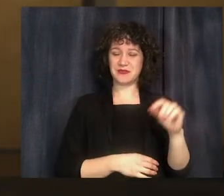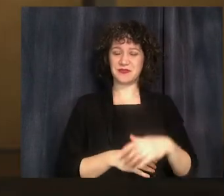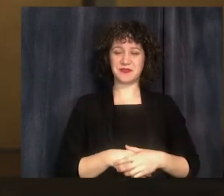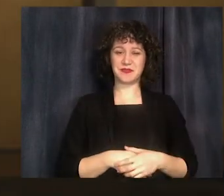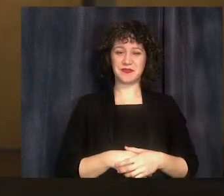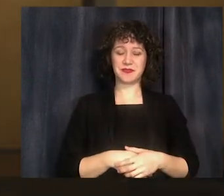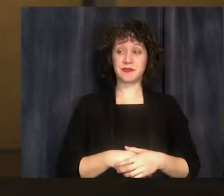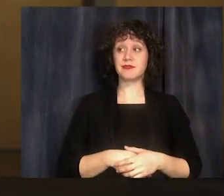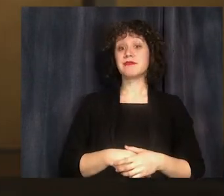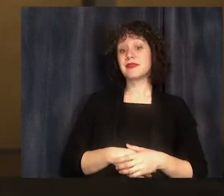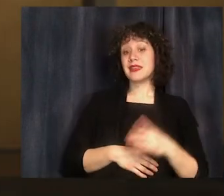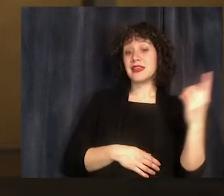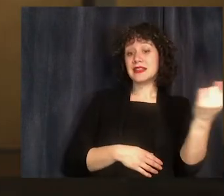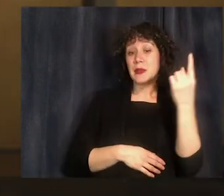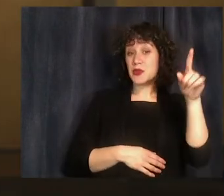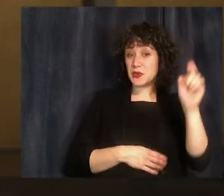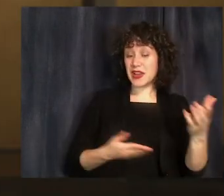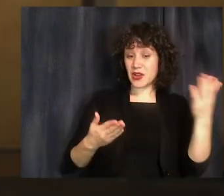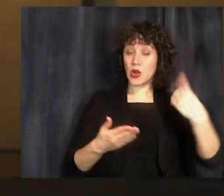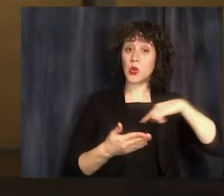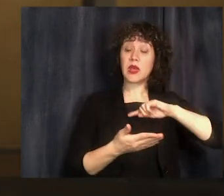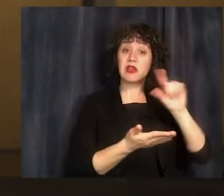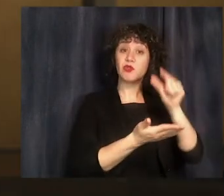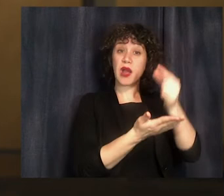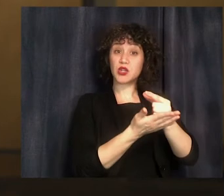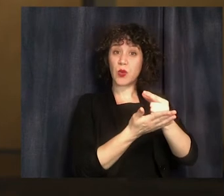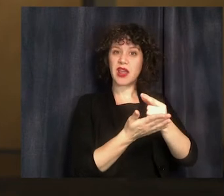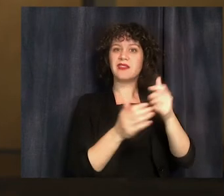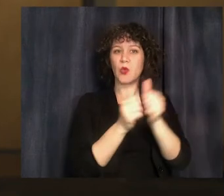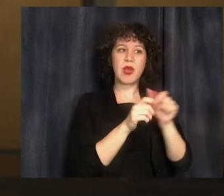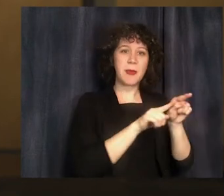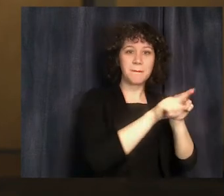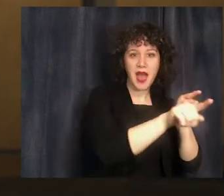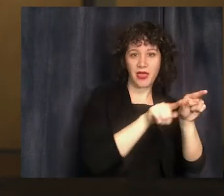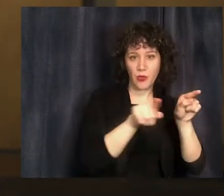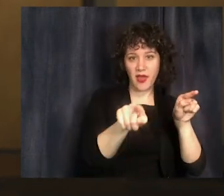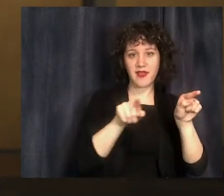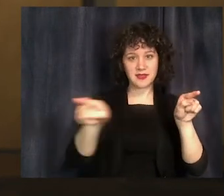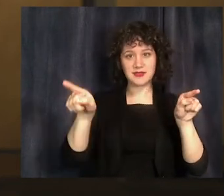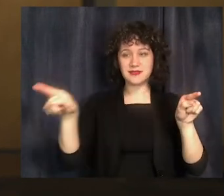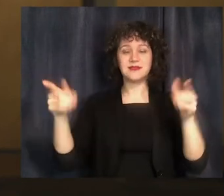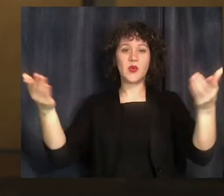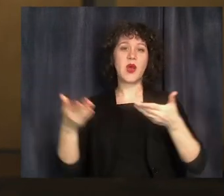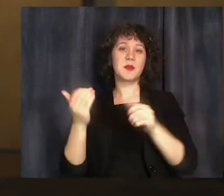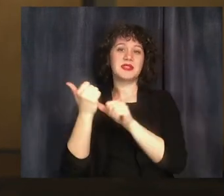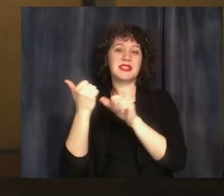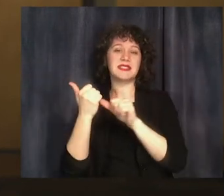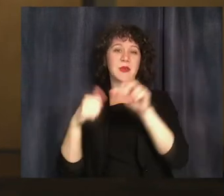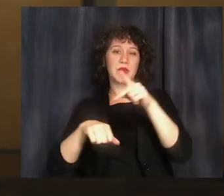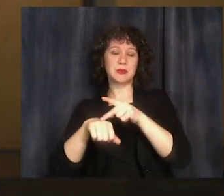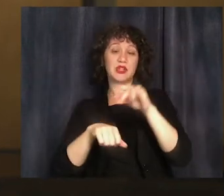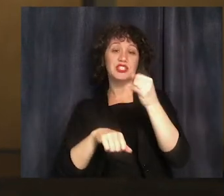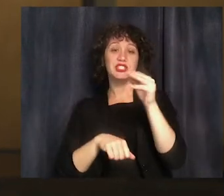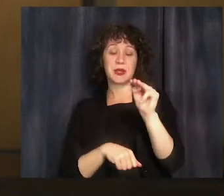Something unique here at Career Tech is that we graduate by pathway. Please welcome our assistant principal, Mr. Jim Simmons, who will be